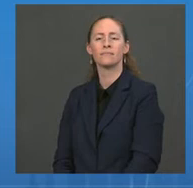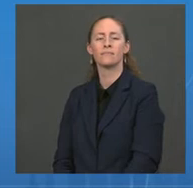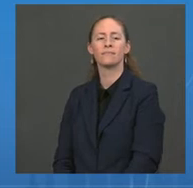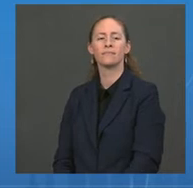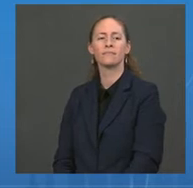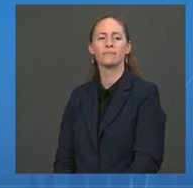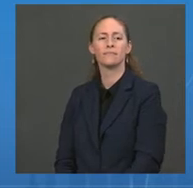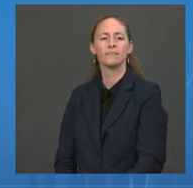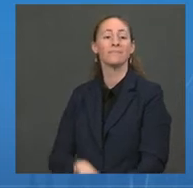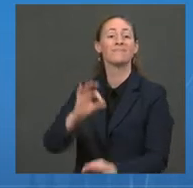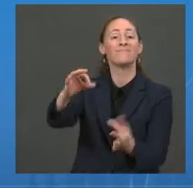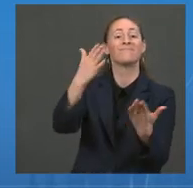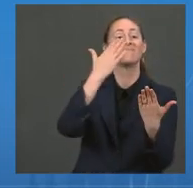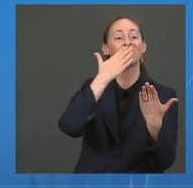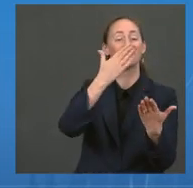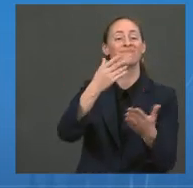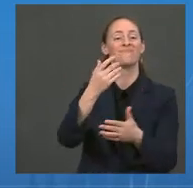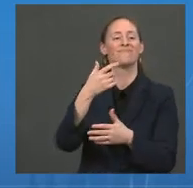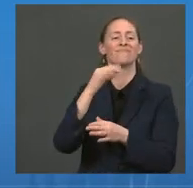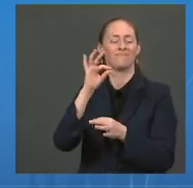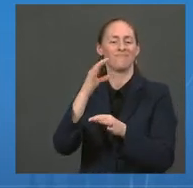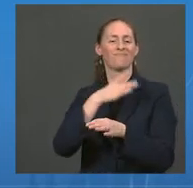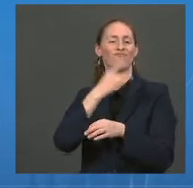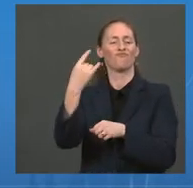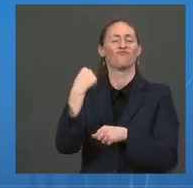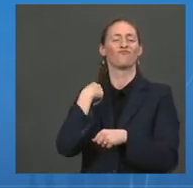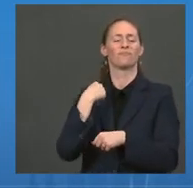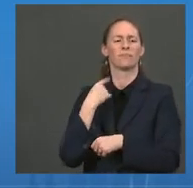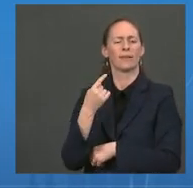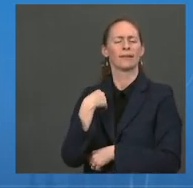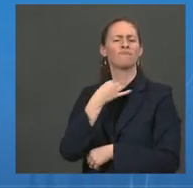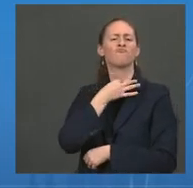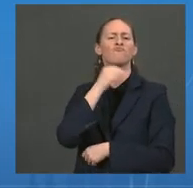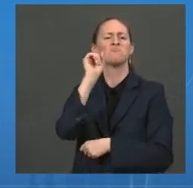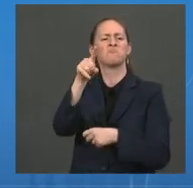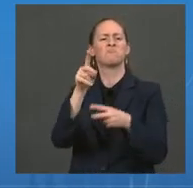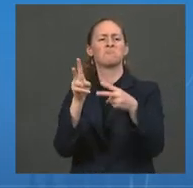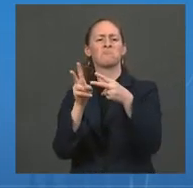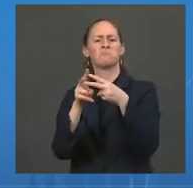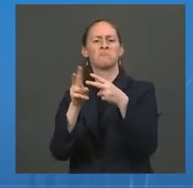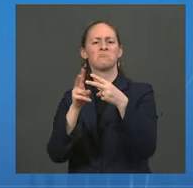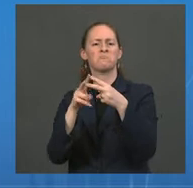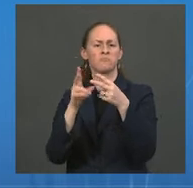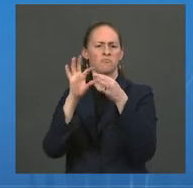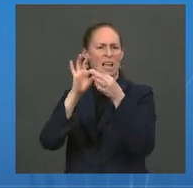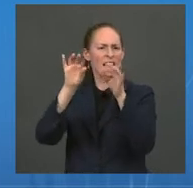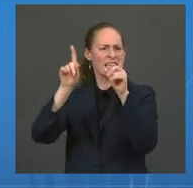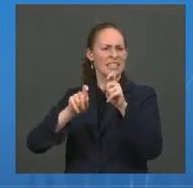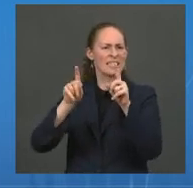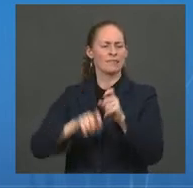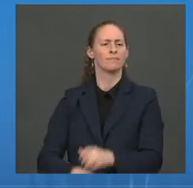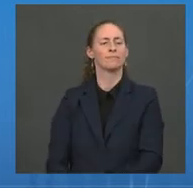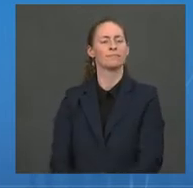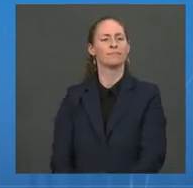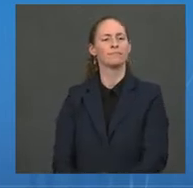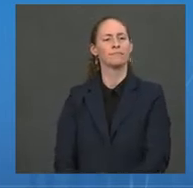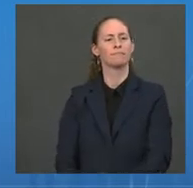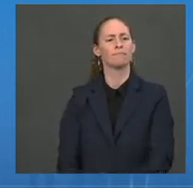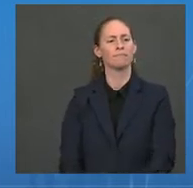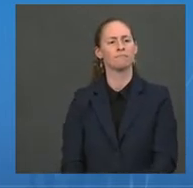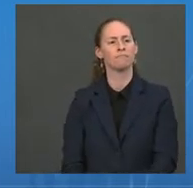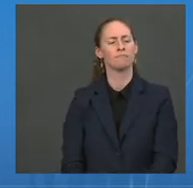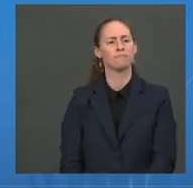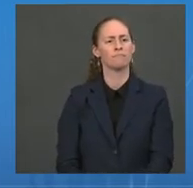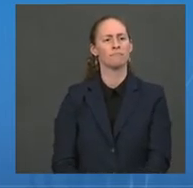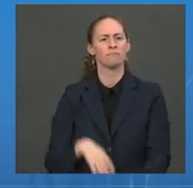Hi, thanks for taking my question. I have 2 questions about the testing announcement. What companies are you purchasing the $1 billion in